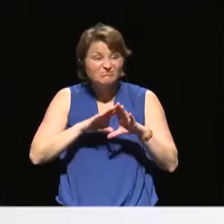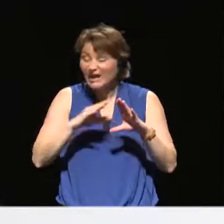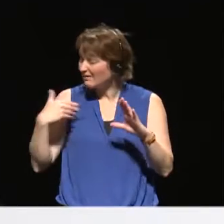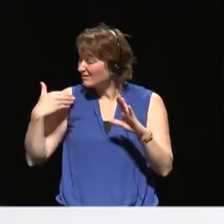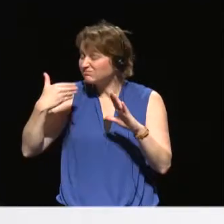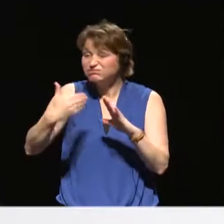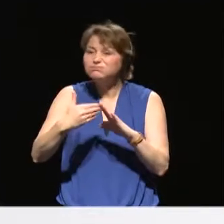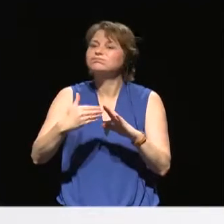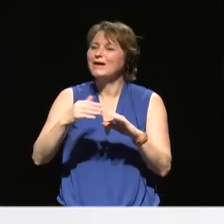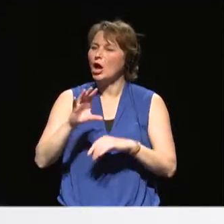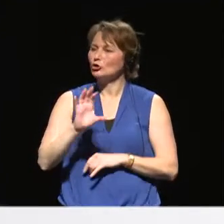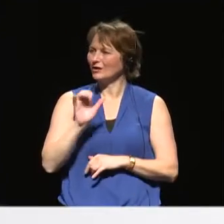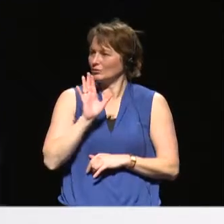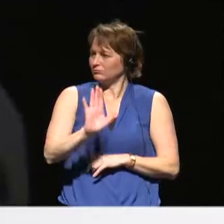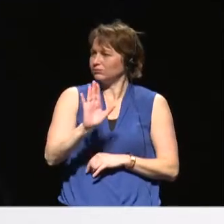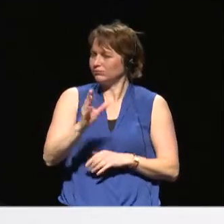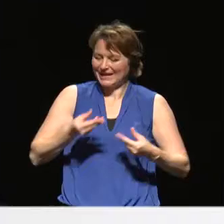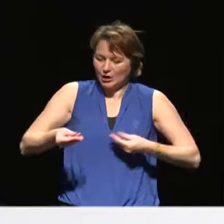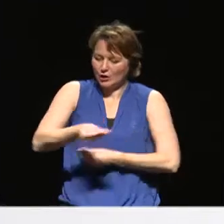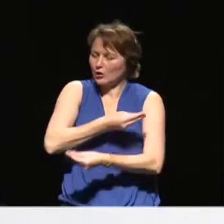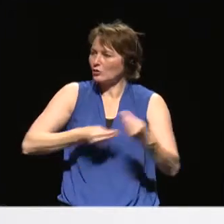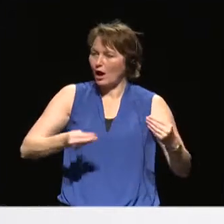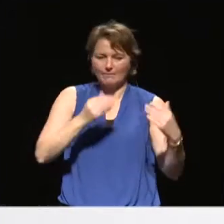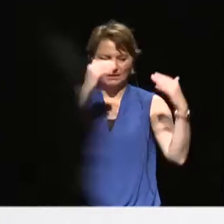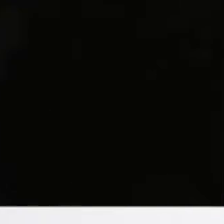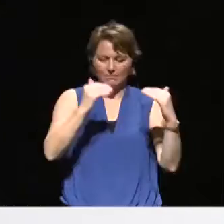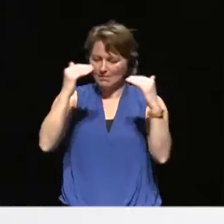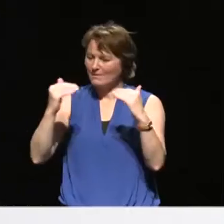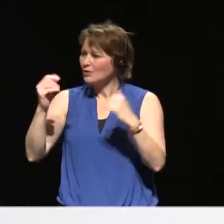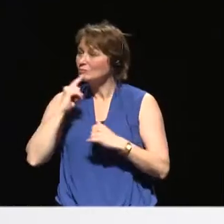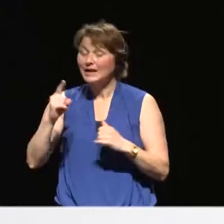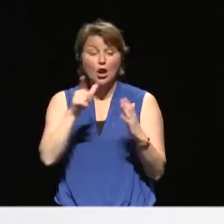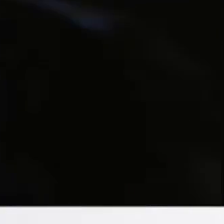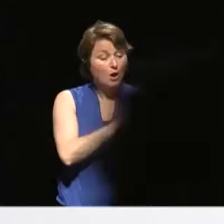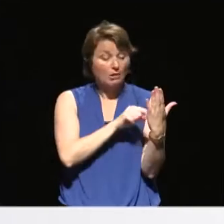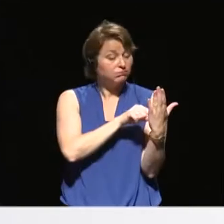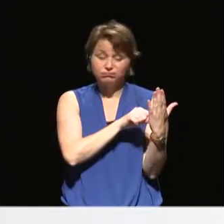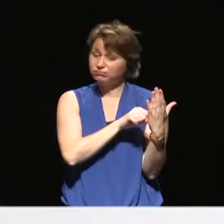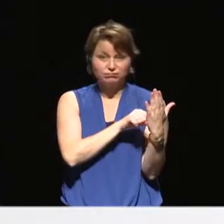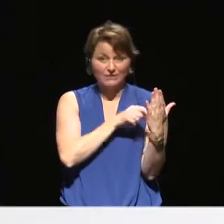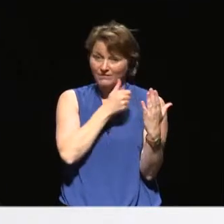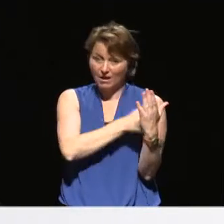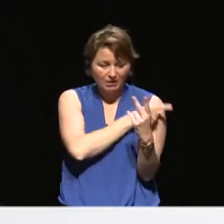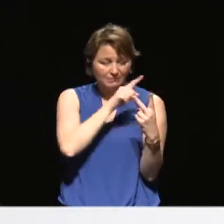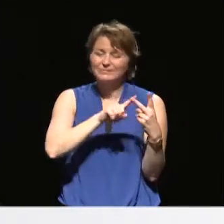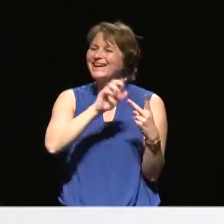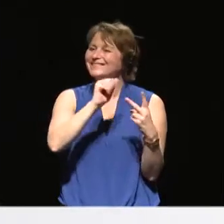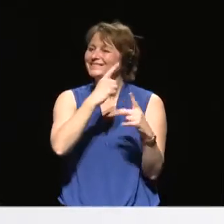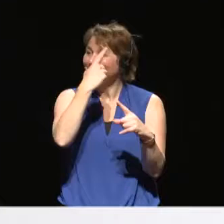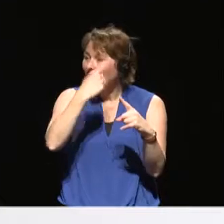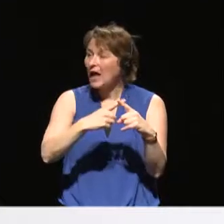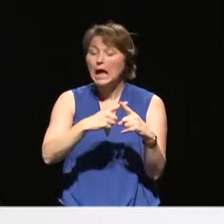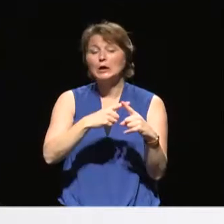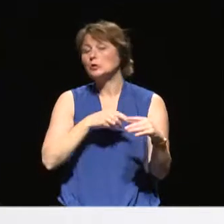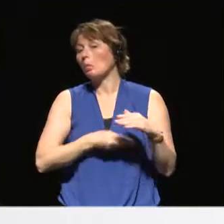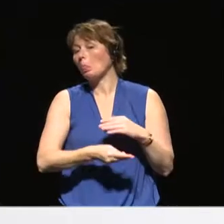indicators. It was essentially outside the frame of law in terms of logging, but also in terms of taxation, revenues to communities and